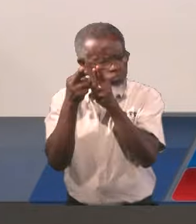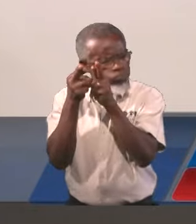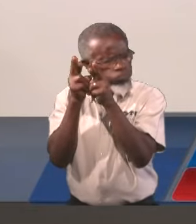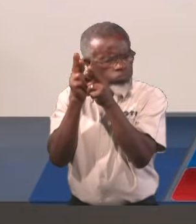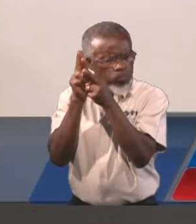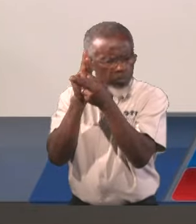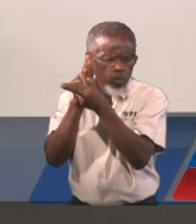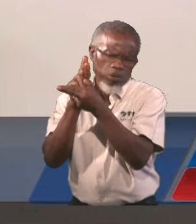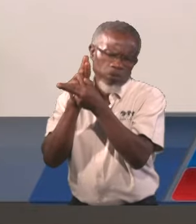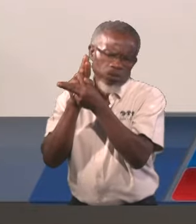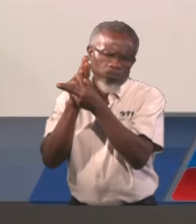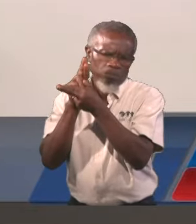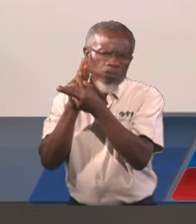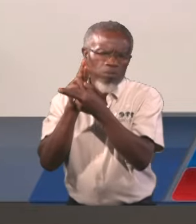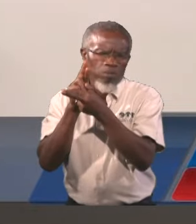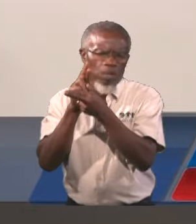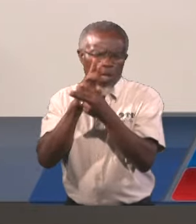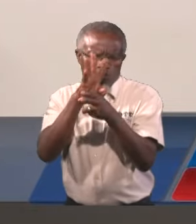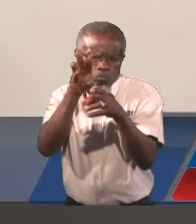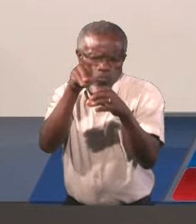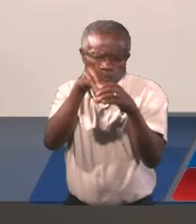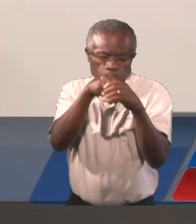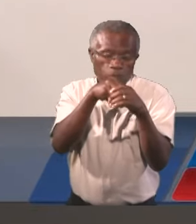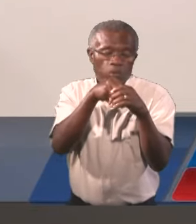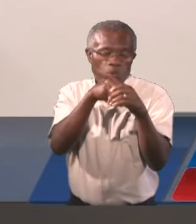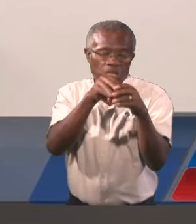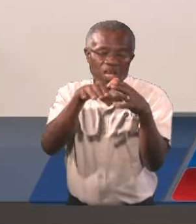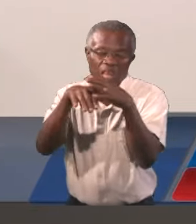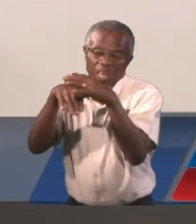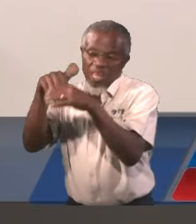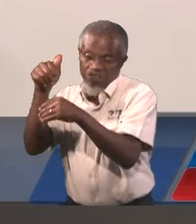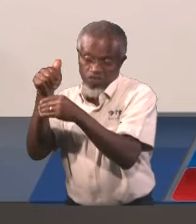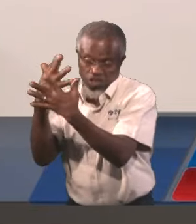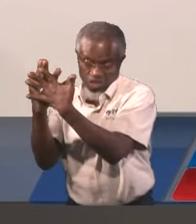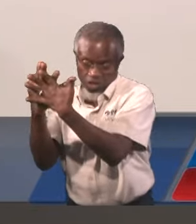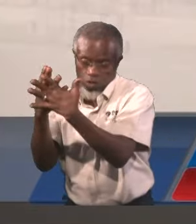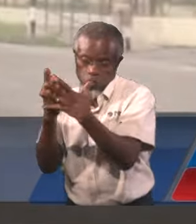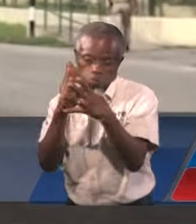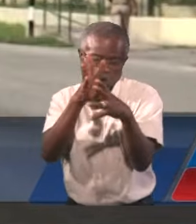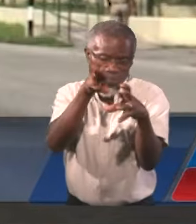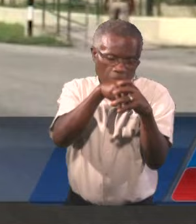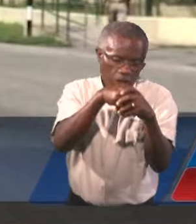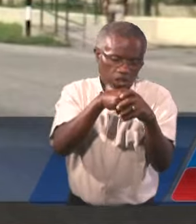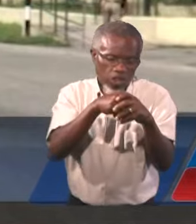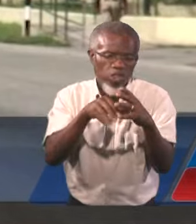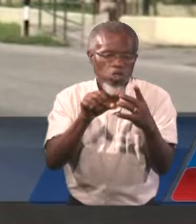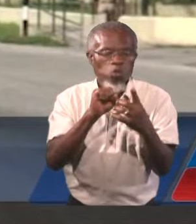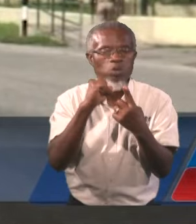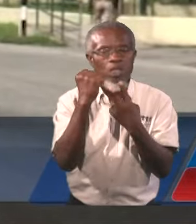and inmate reintegration. Acting Commissioner Ramoutar says he stands ready and willing to continue his